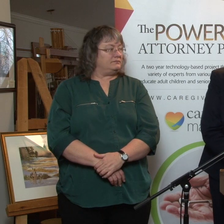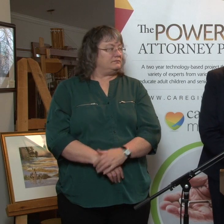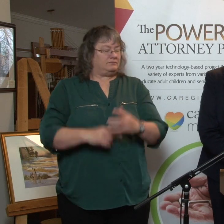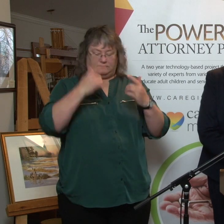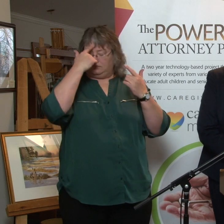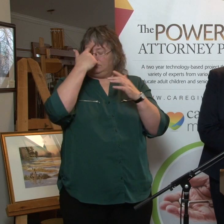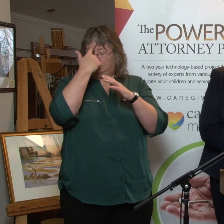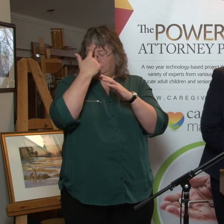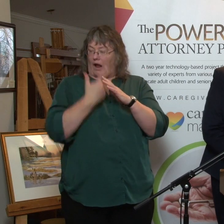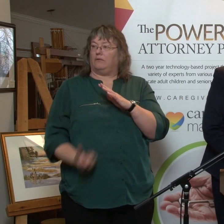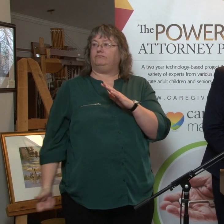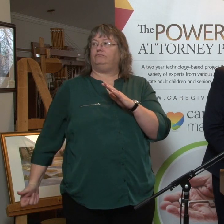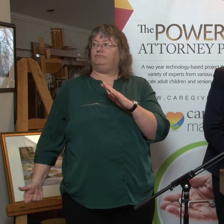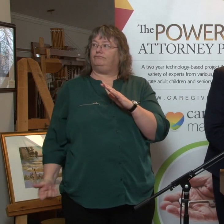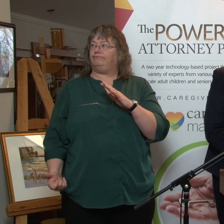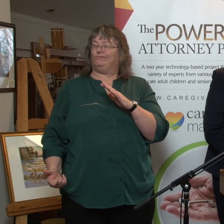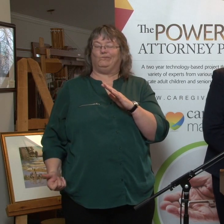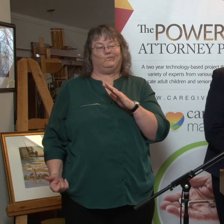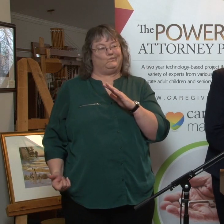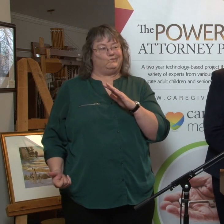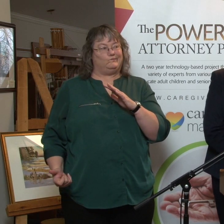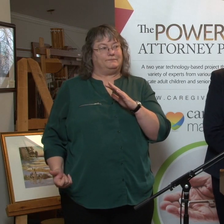just lost my train of thought for a sec.